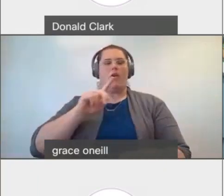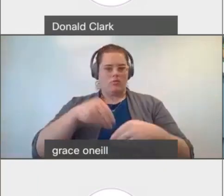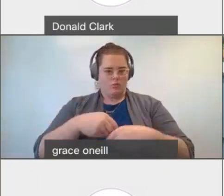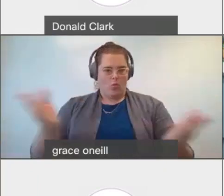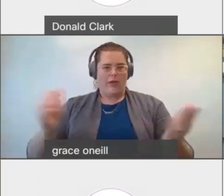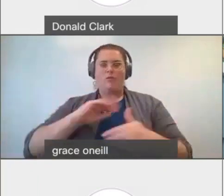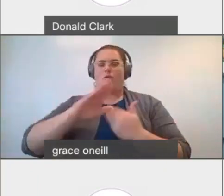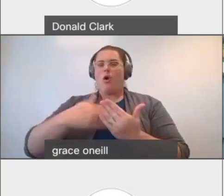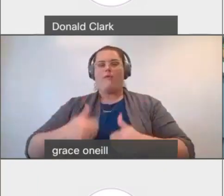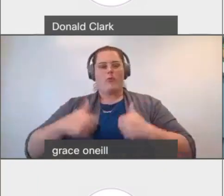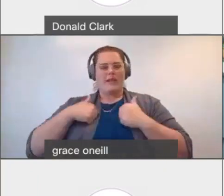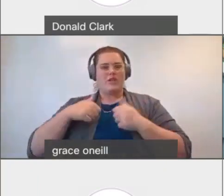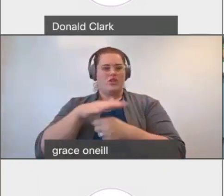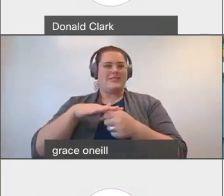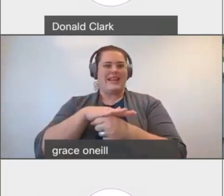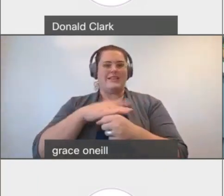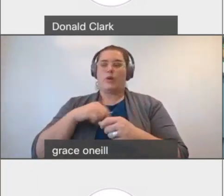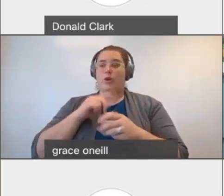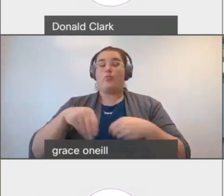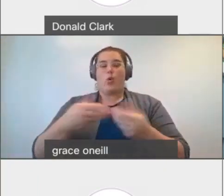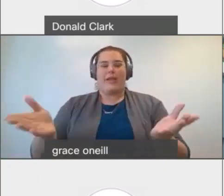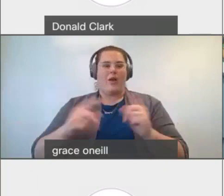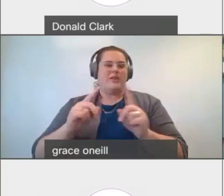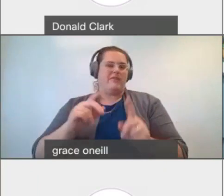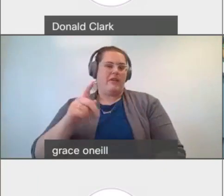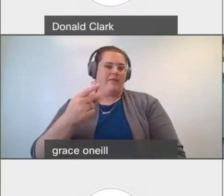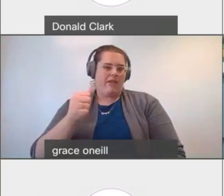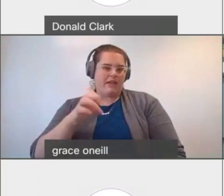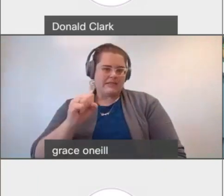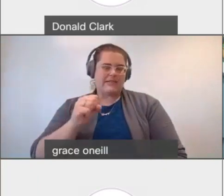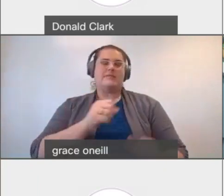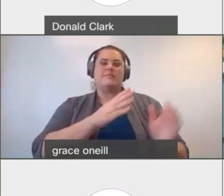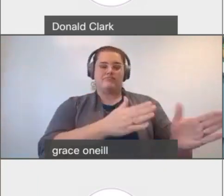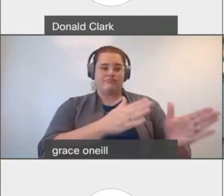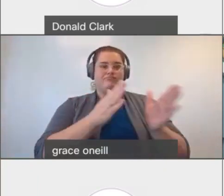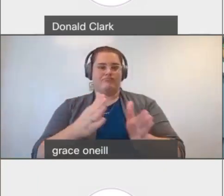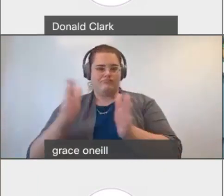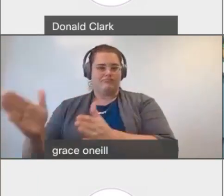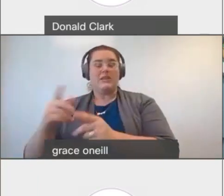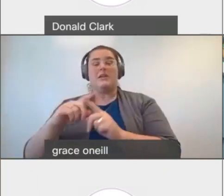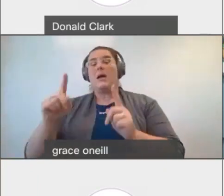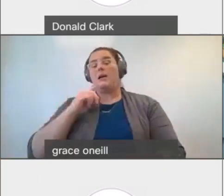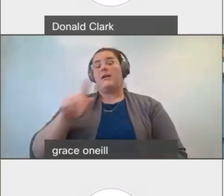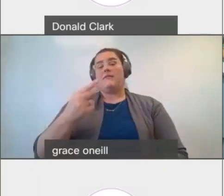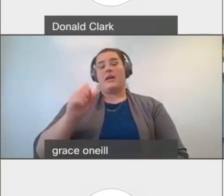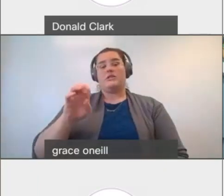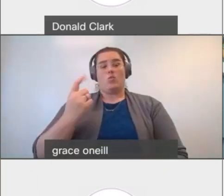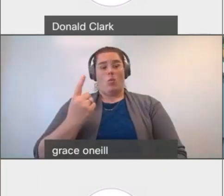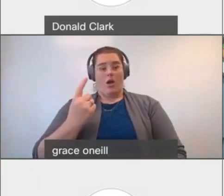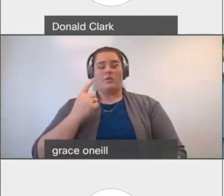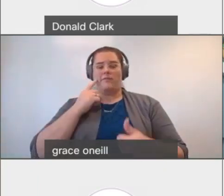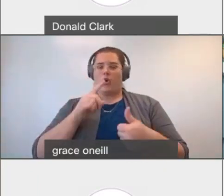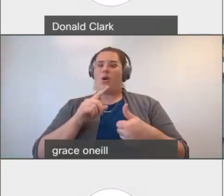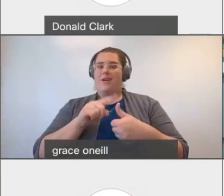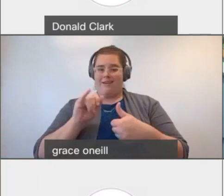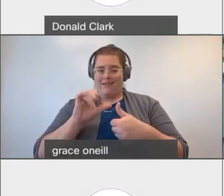residential settings in different phases. But the intention here is that folks in phase one for ICFs and residential habilitation will